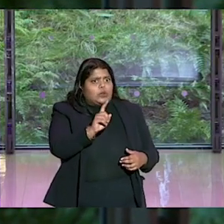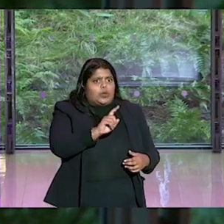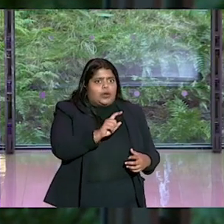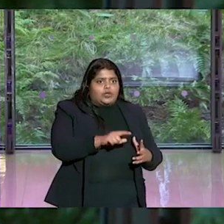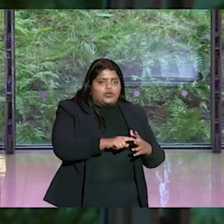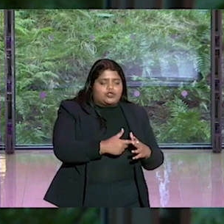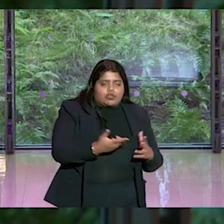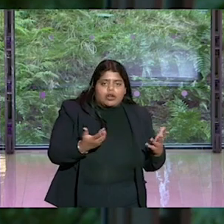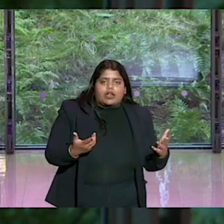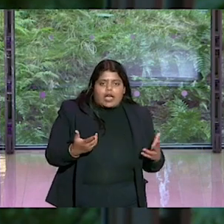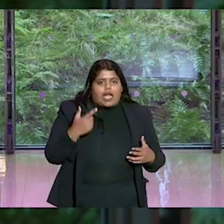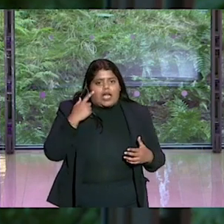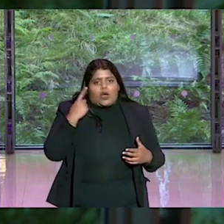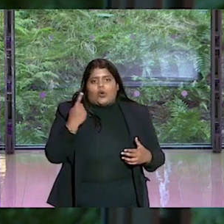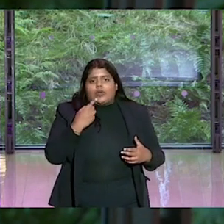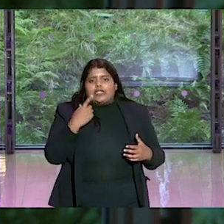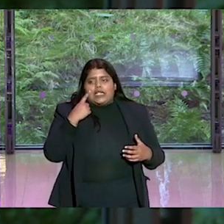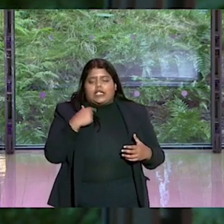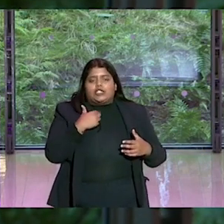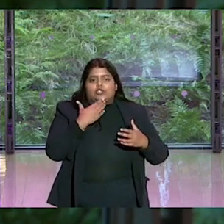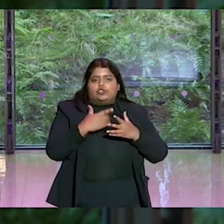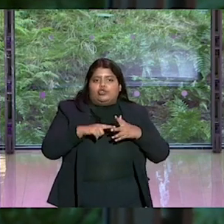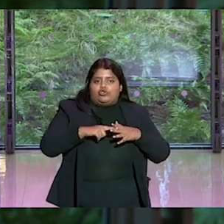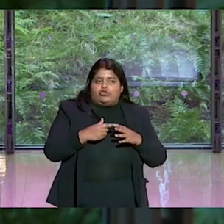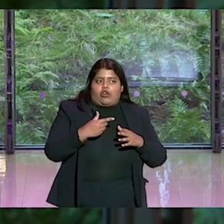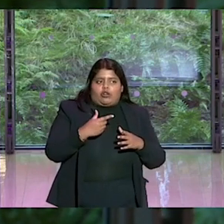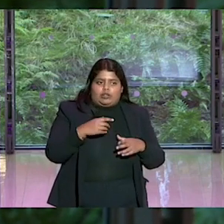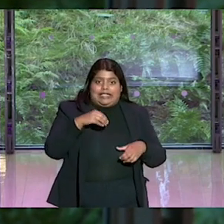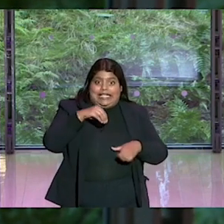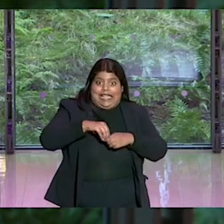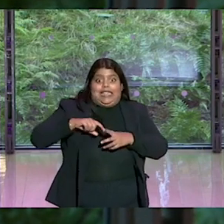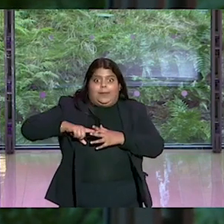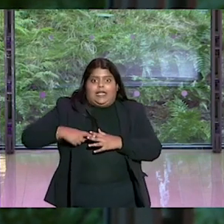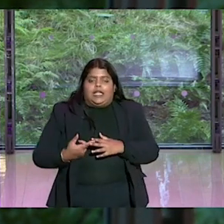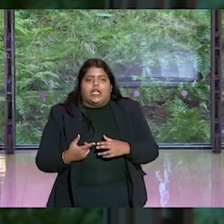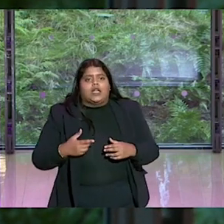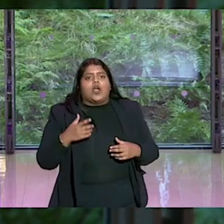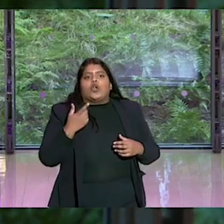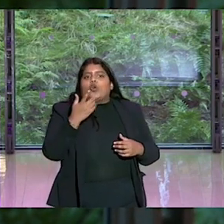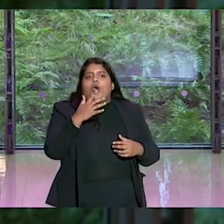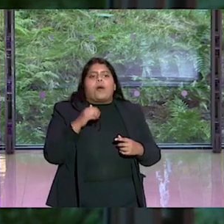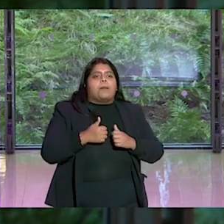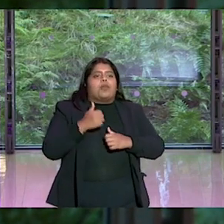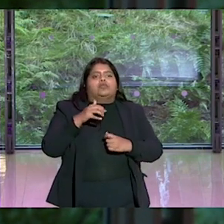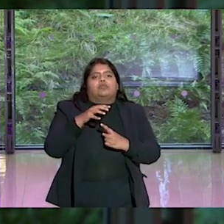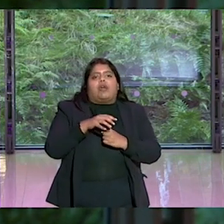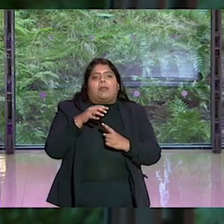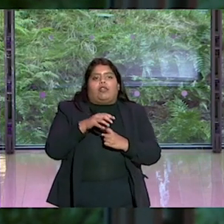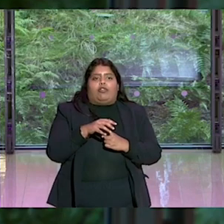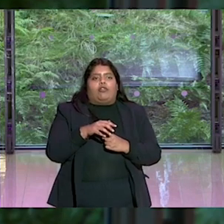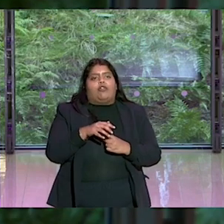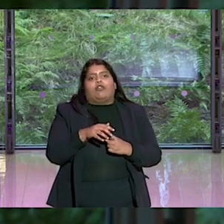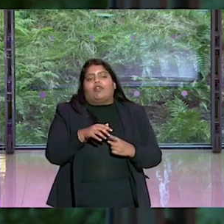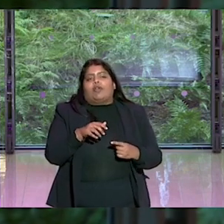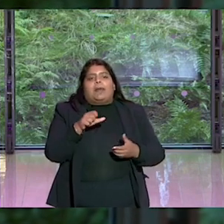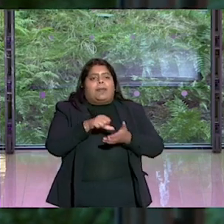I always think it's good to start at the beginning. So what are your most popular landing pages? Maybe start there.